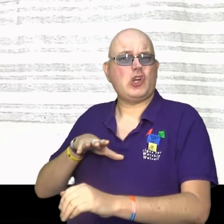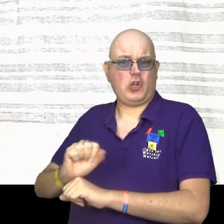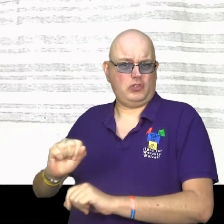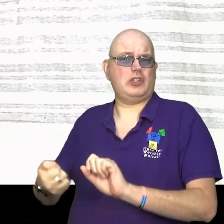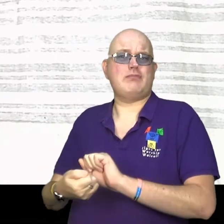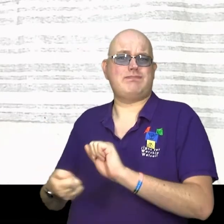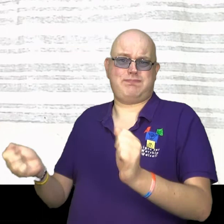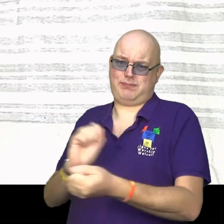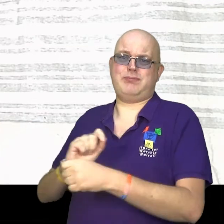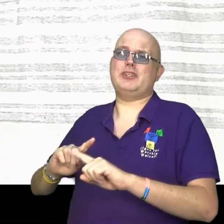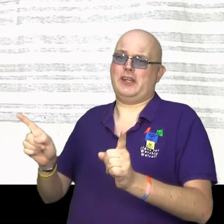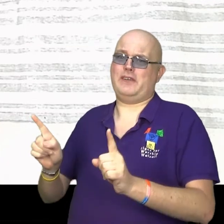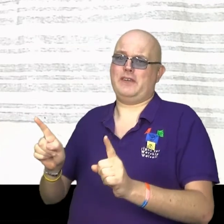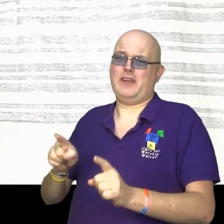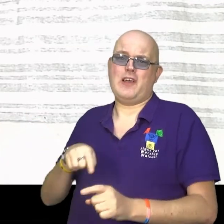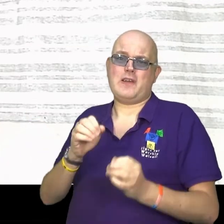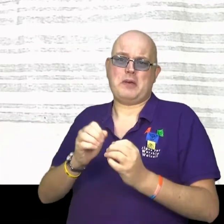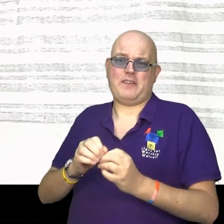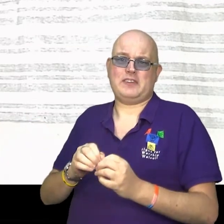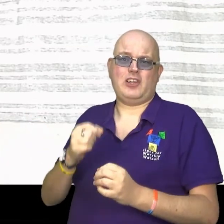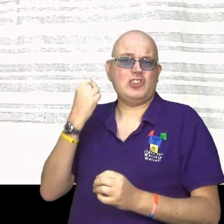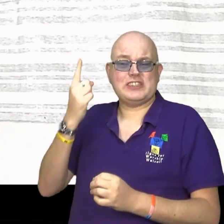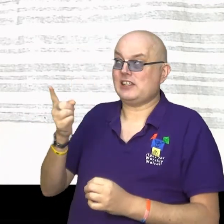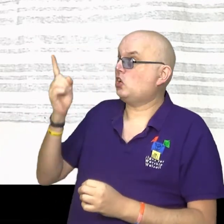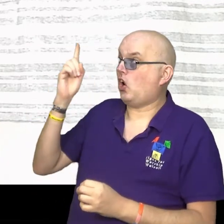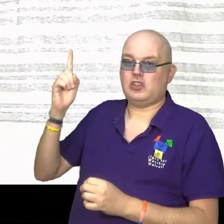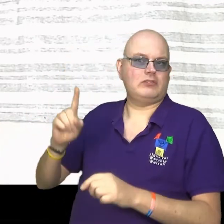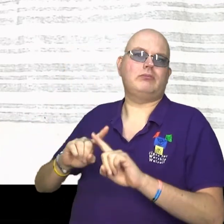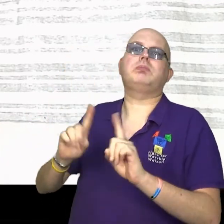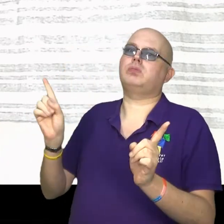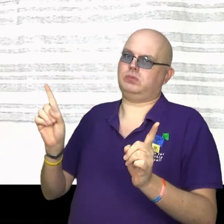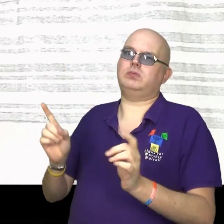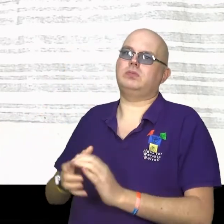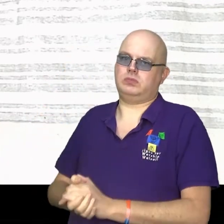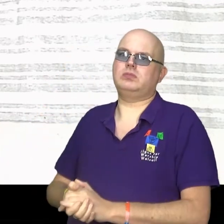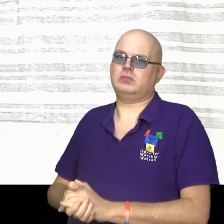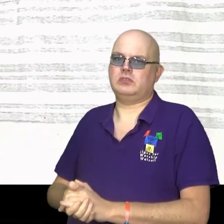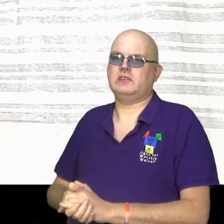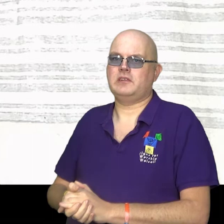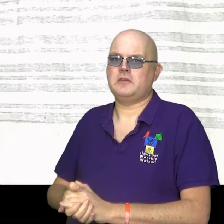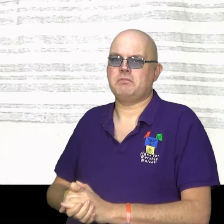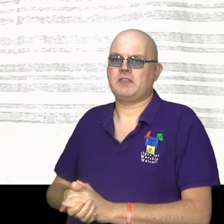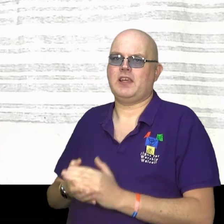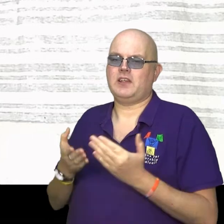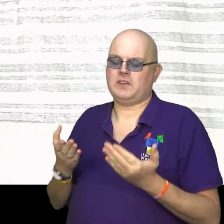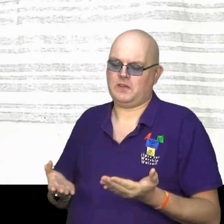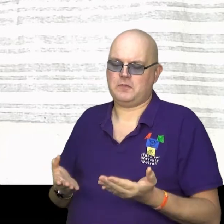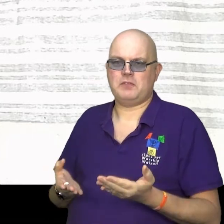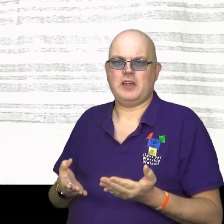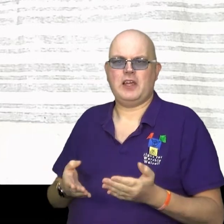found his realization of the one true God, or you might describe it as his conversion. And so,